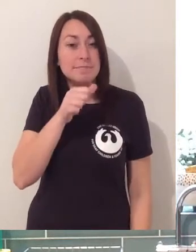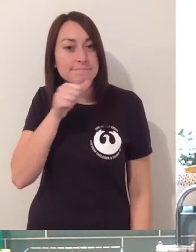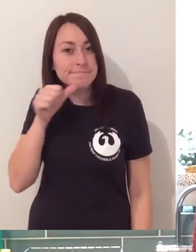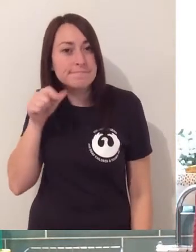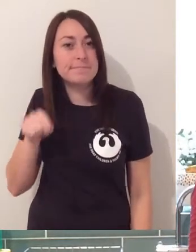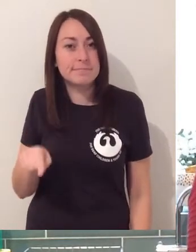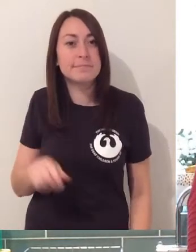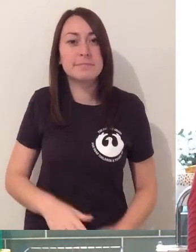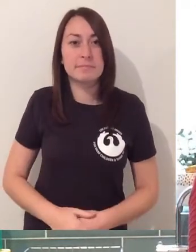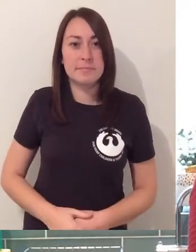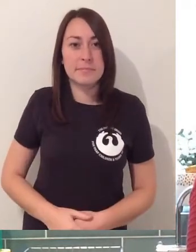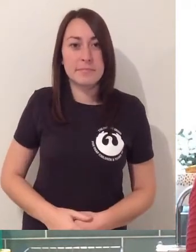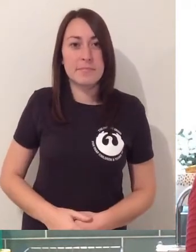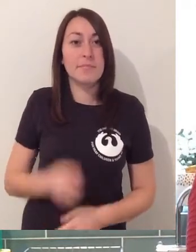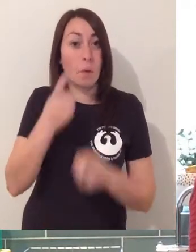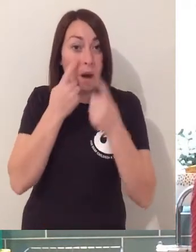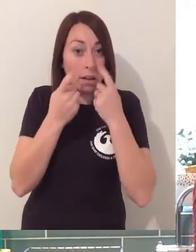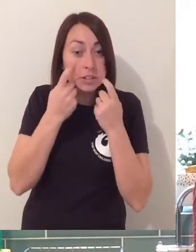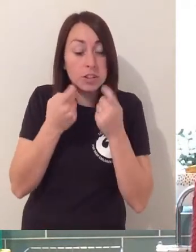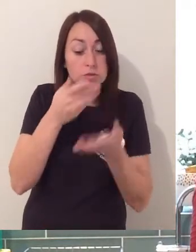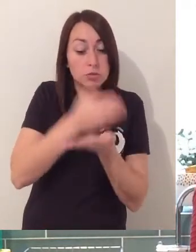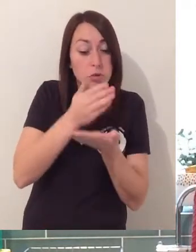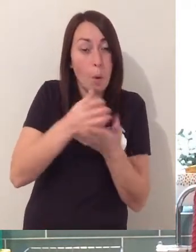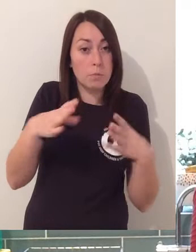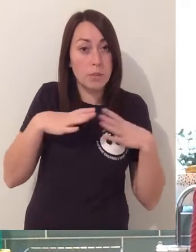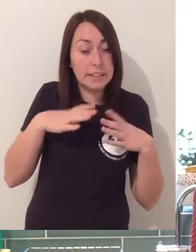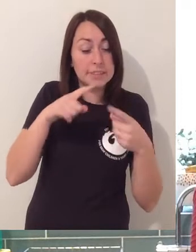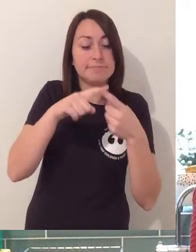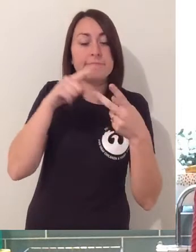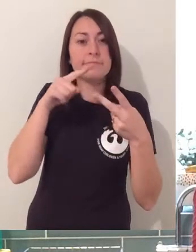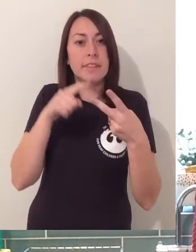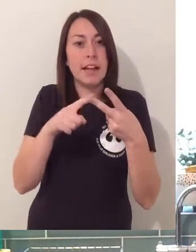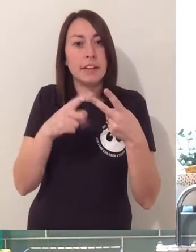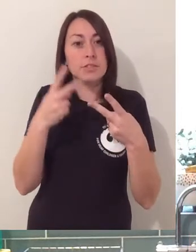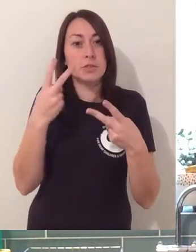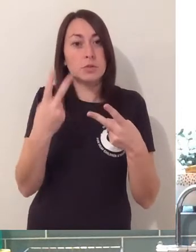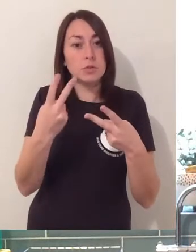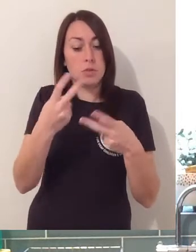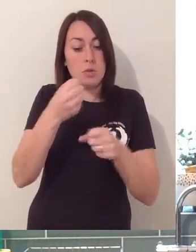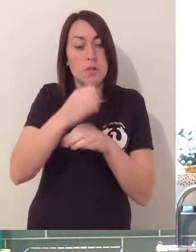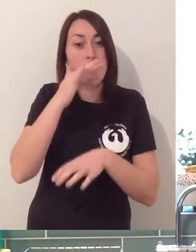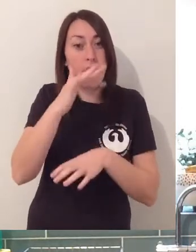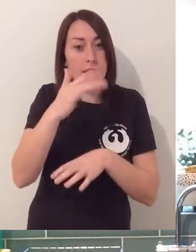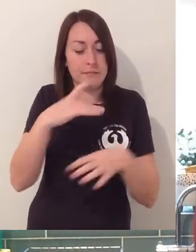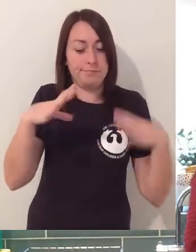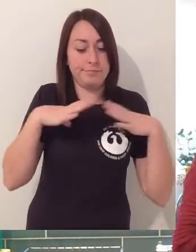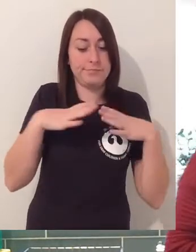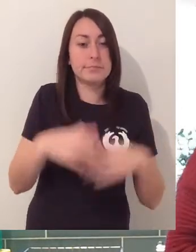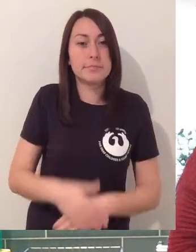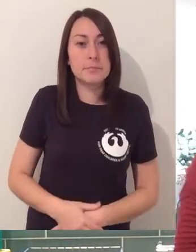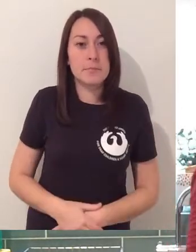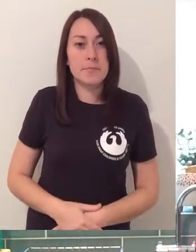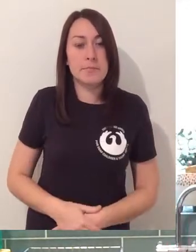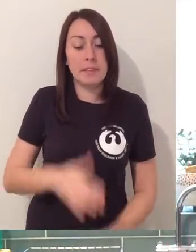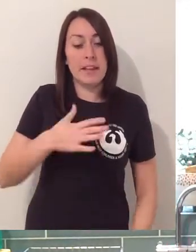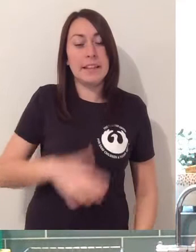So I've got our onions all chopped and ready, and we've got our 2 cloves of garlic. What you're going to need is your garlic